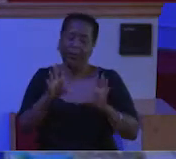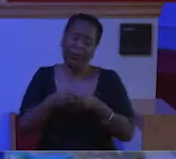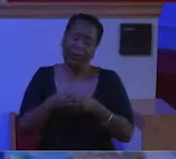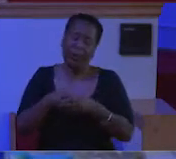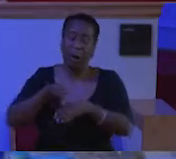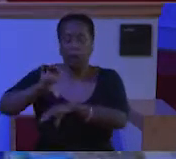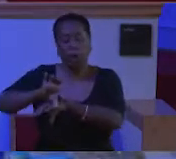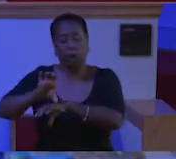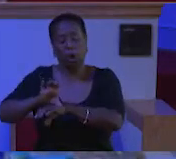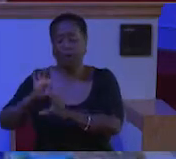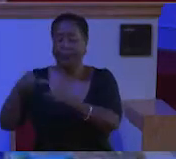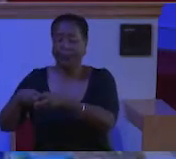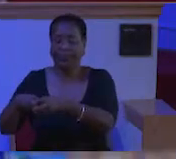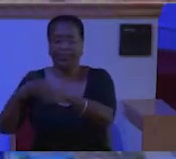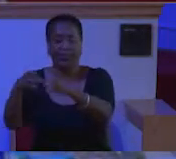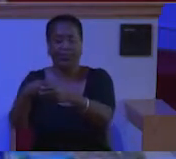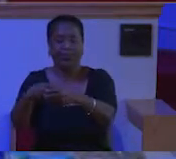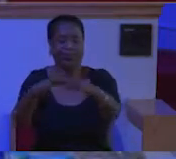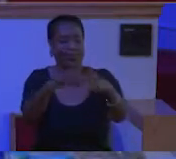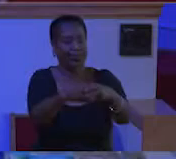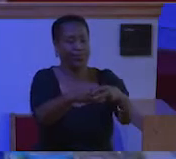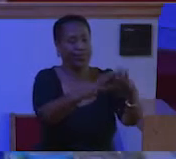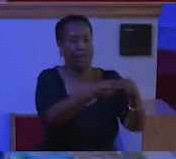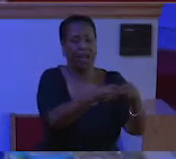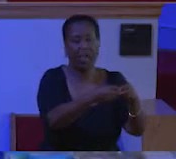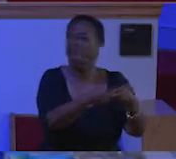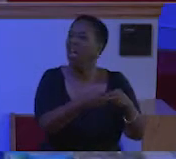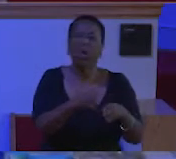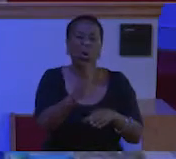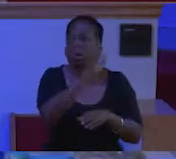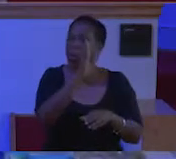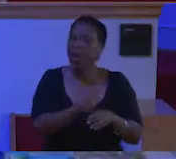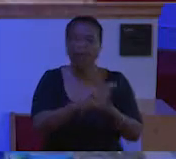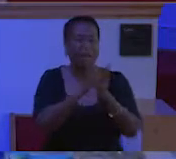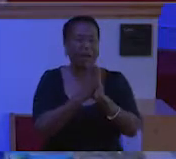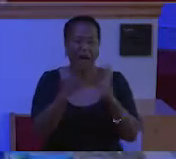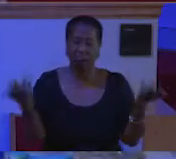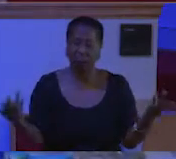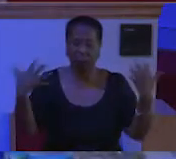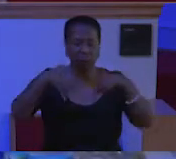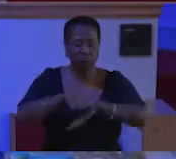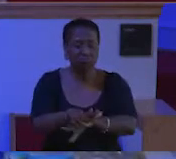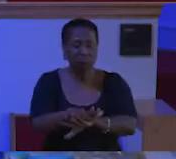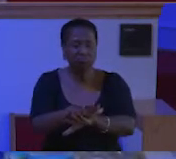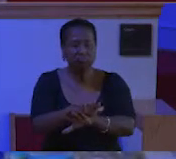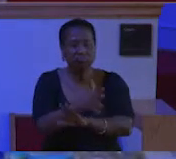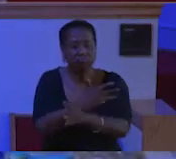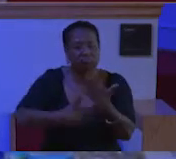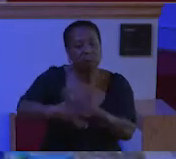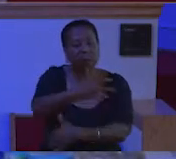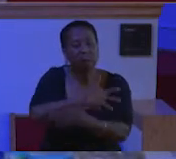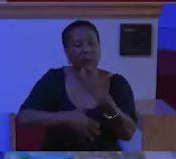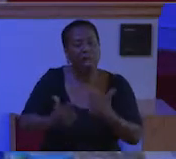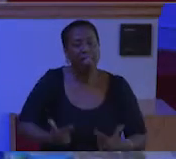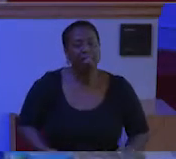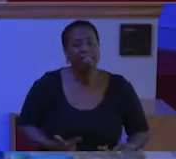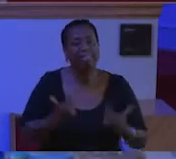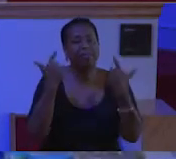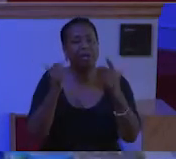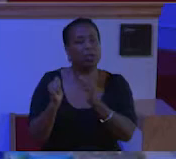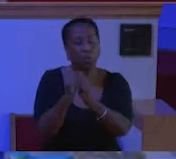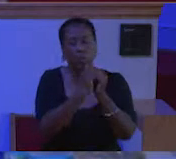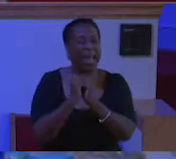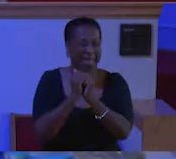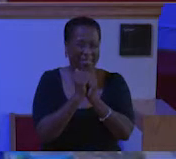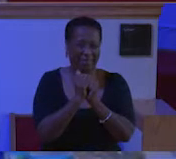churches, and never will we get to the part of living in the larger community